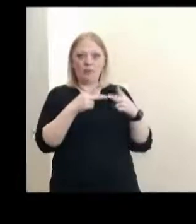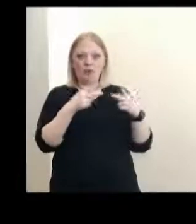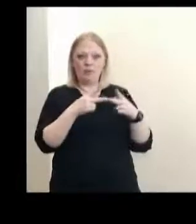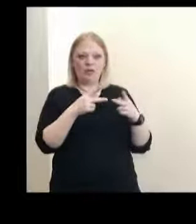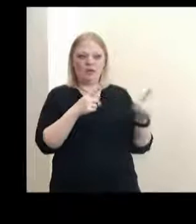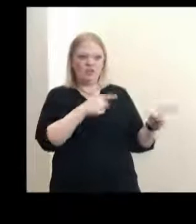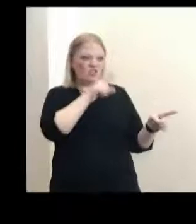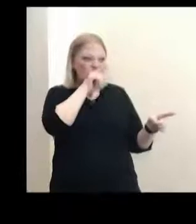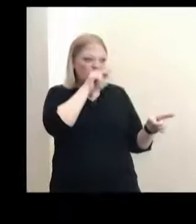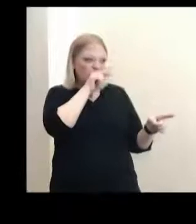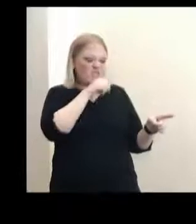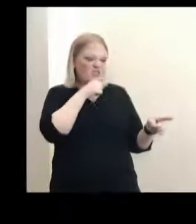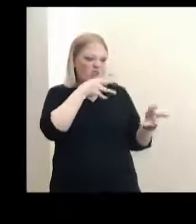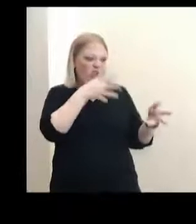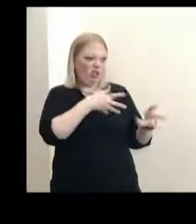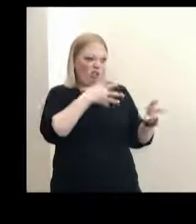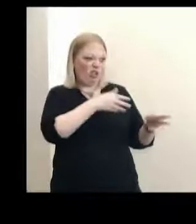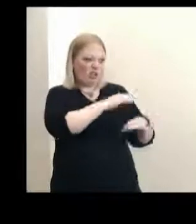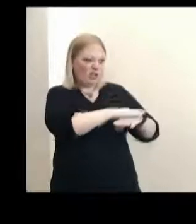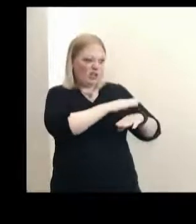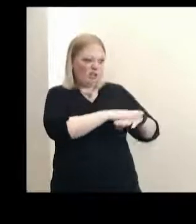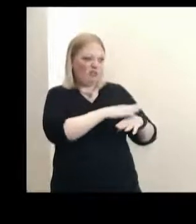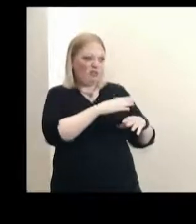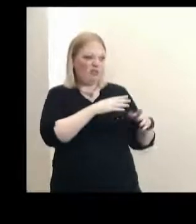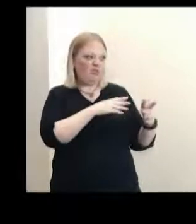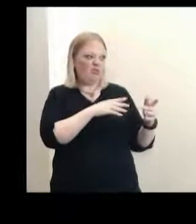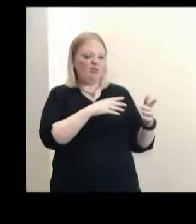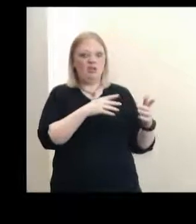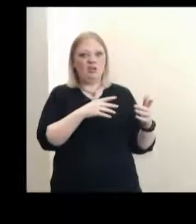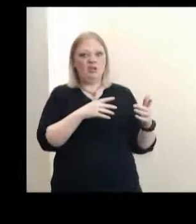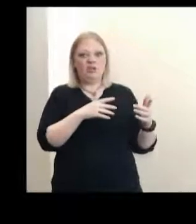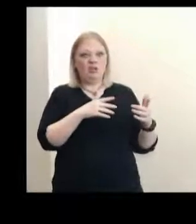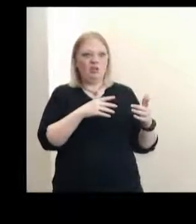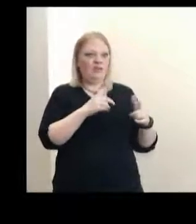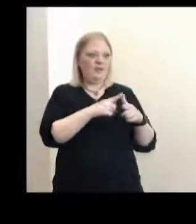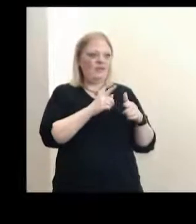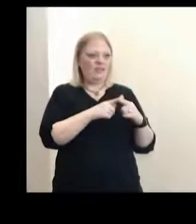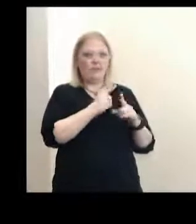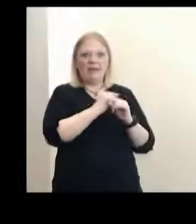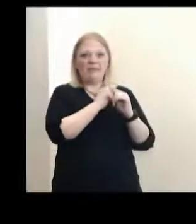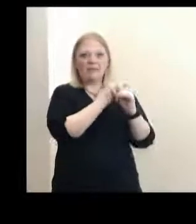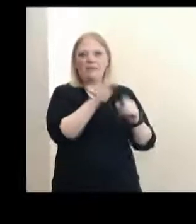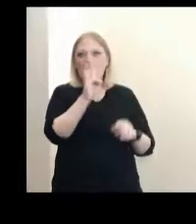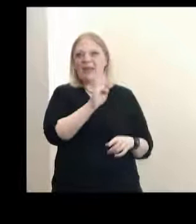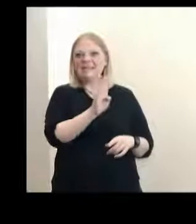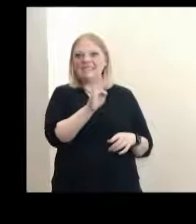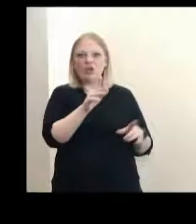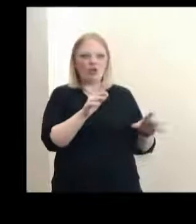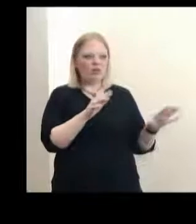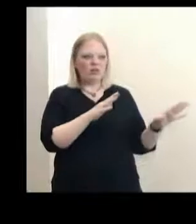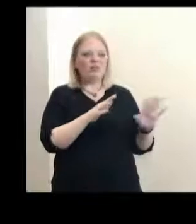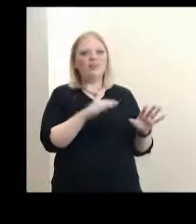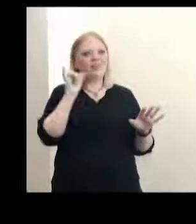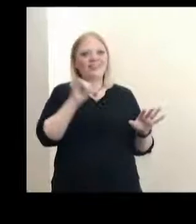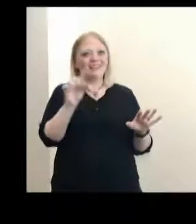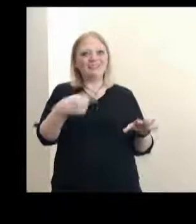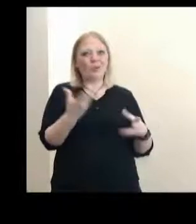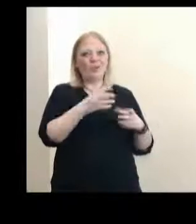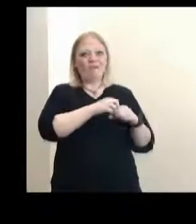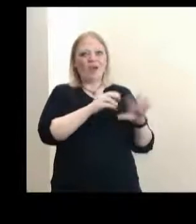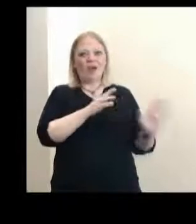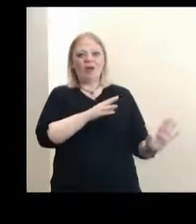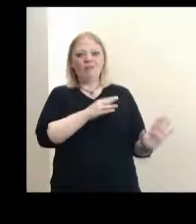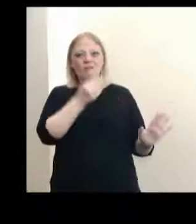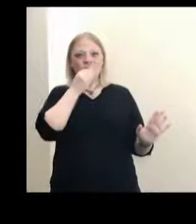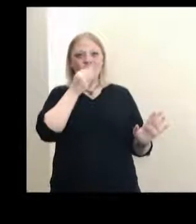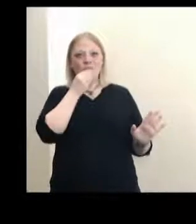not sitting on the table, and it's unfortunately getting bacteria. So those are the only things we've ever really been involved with schools. We've